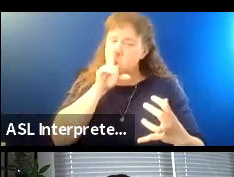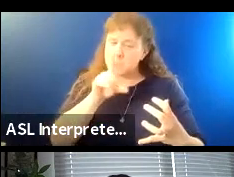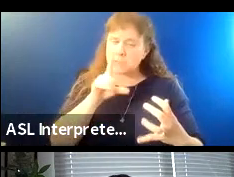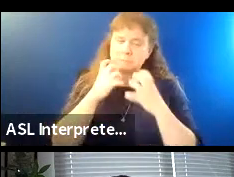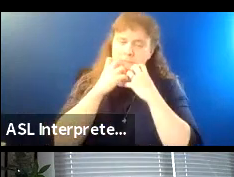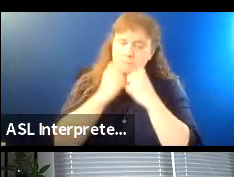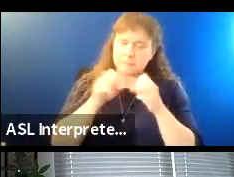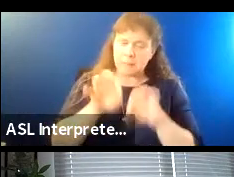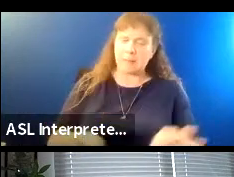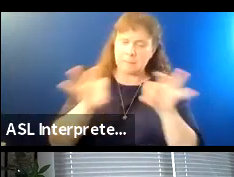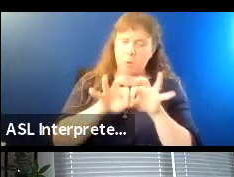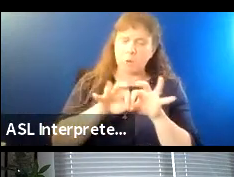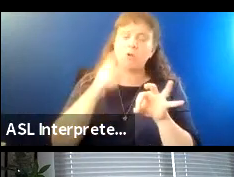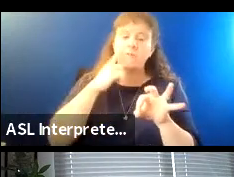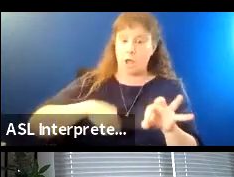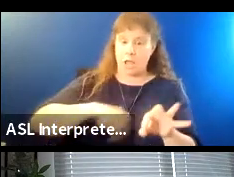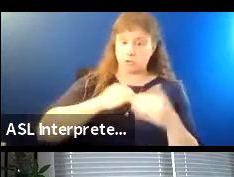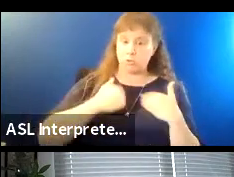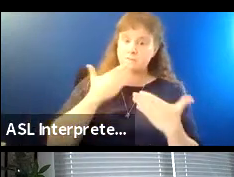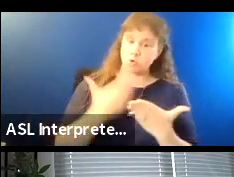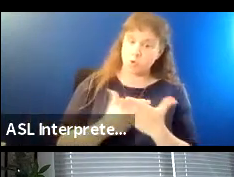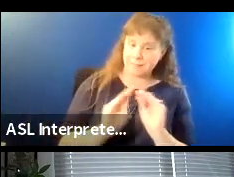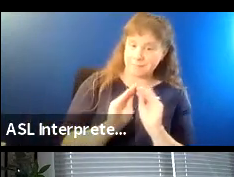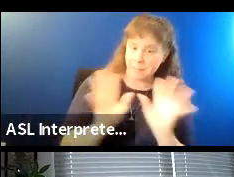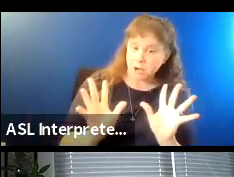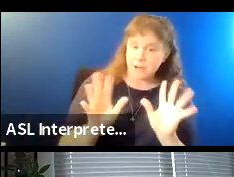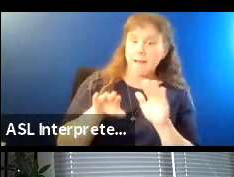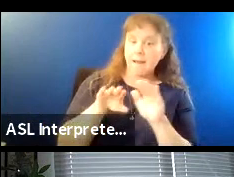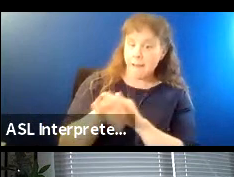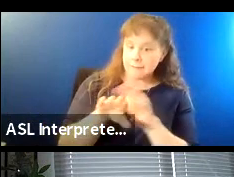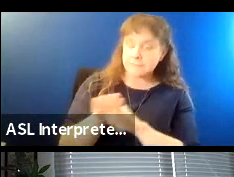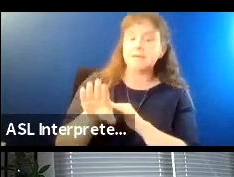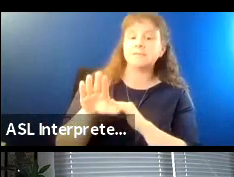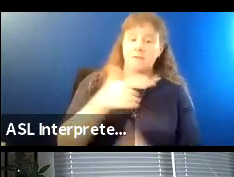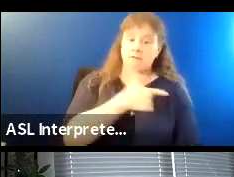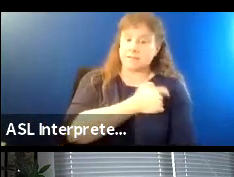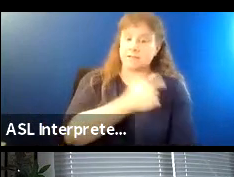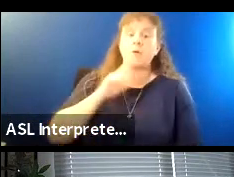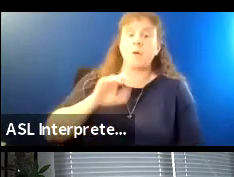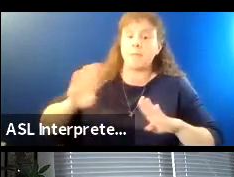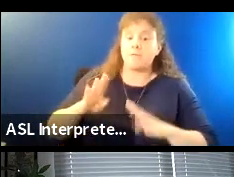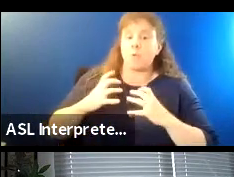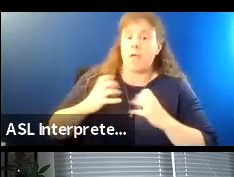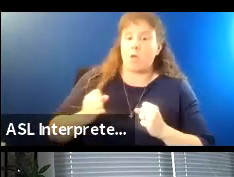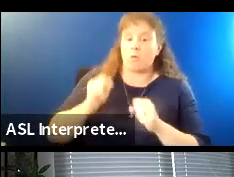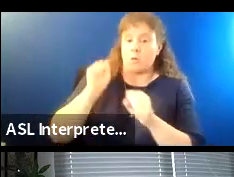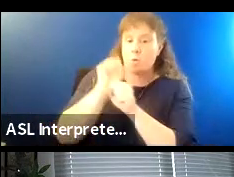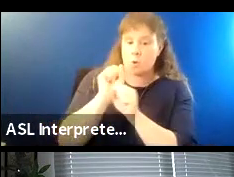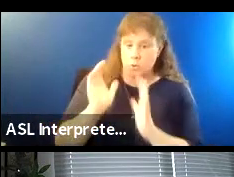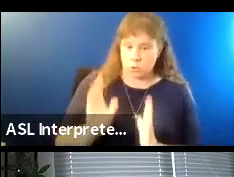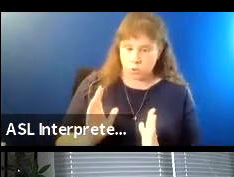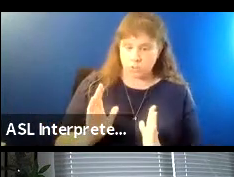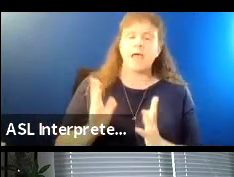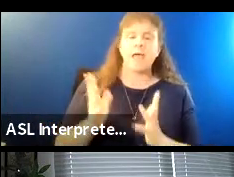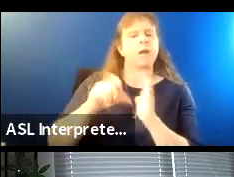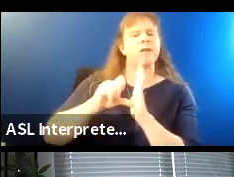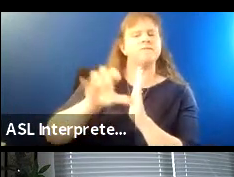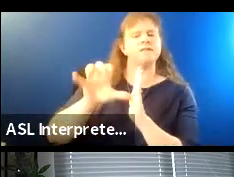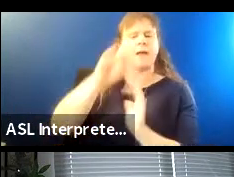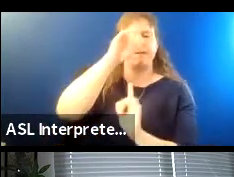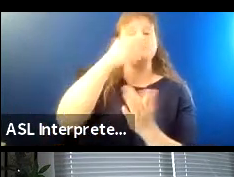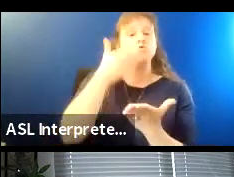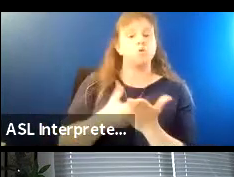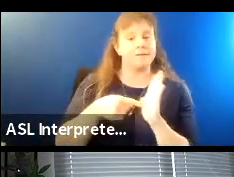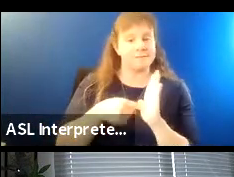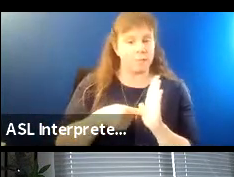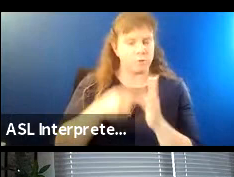to be able to get clarity about access to the vaccine for behavioral health workers. And I think I want to point that out because I think it's a good example